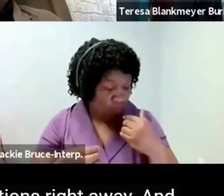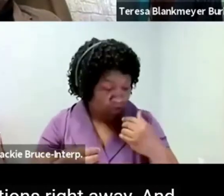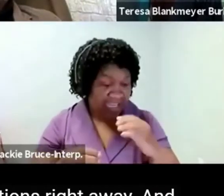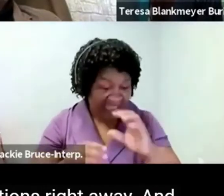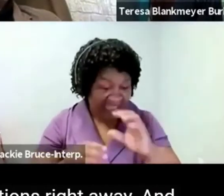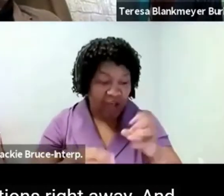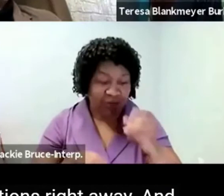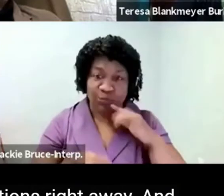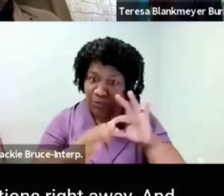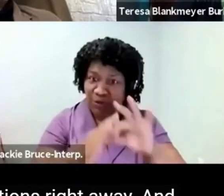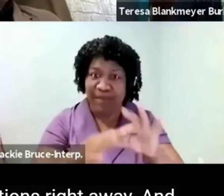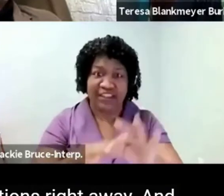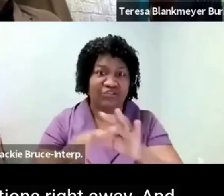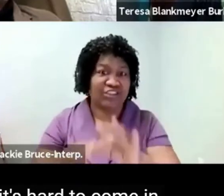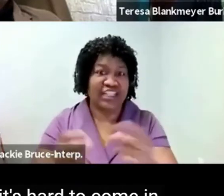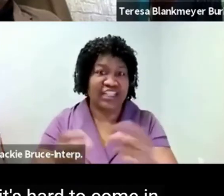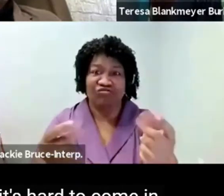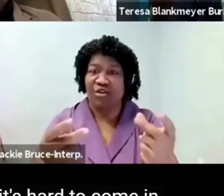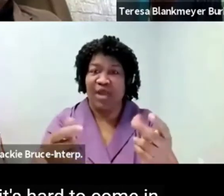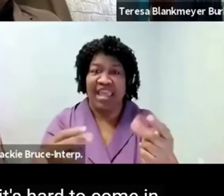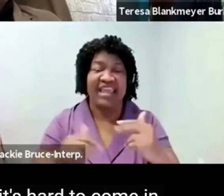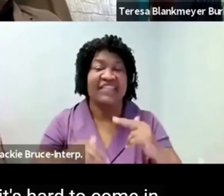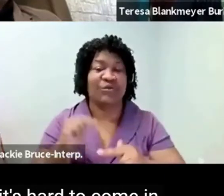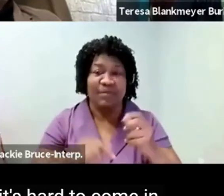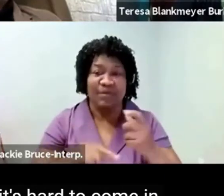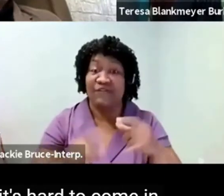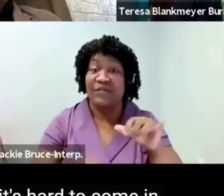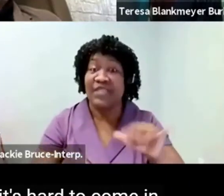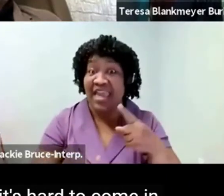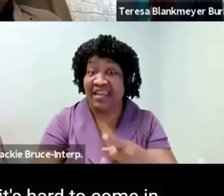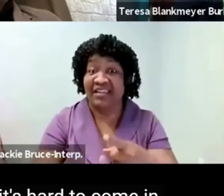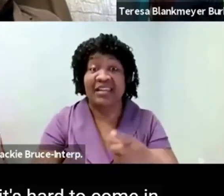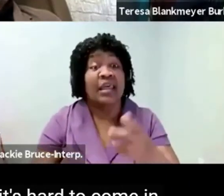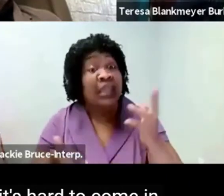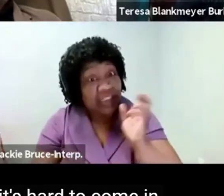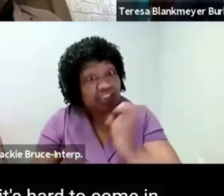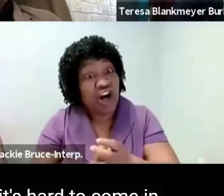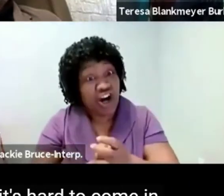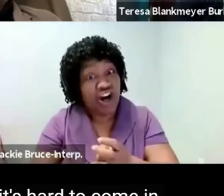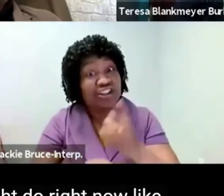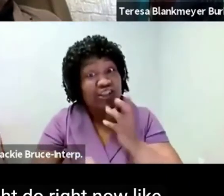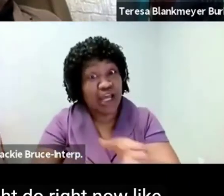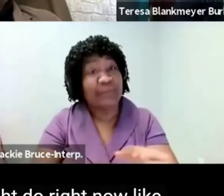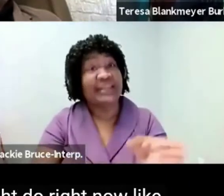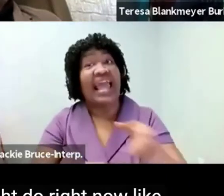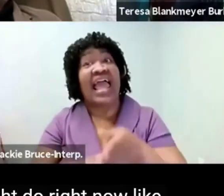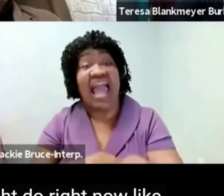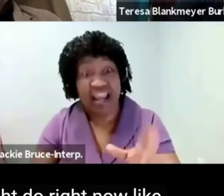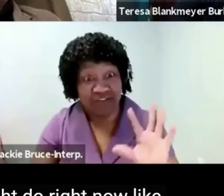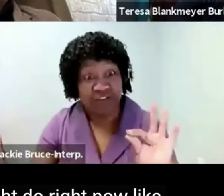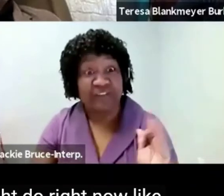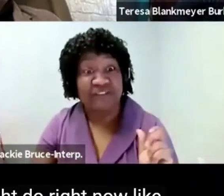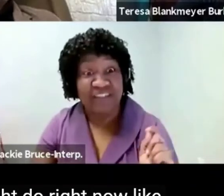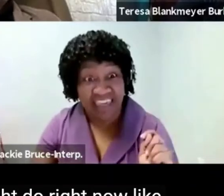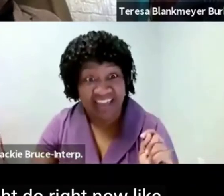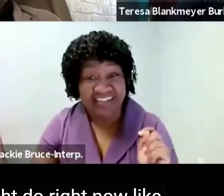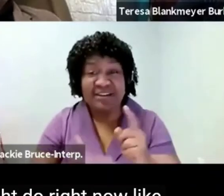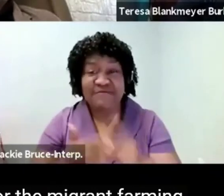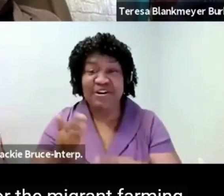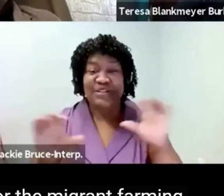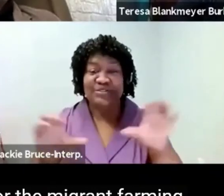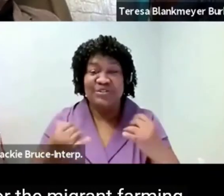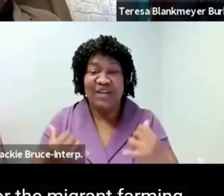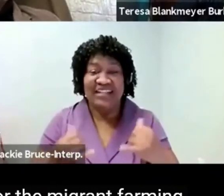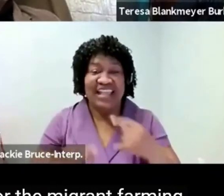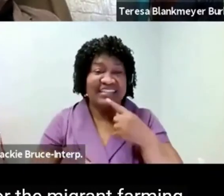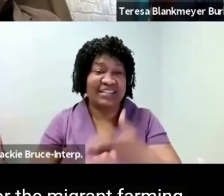away, and we'll build from that. So I think it's kind of hard to come in after the fact. Sort of what we might do right now, like what I said